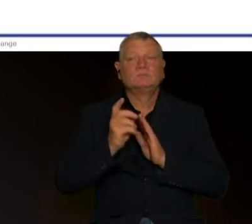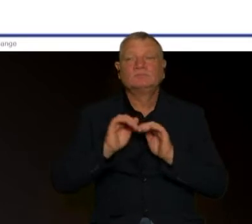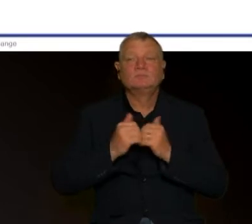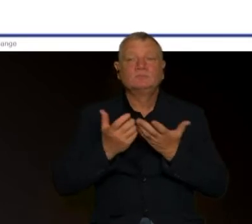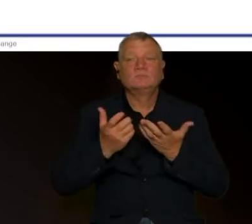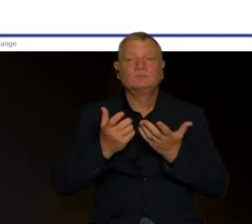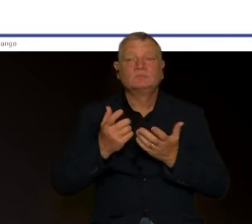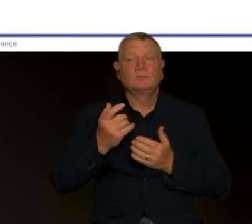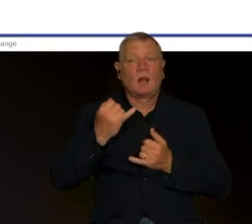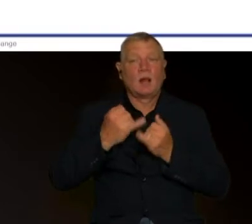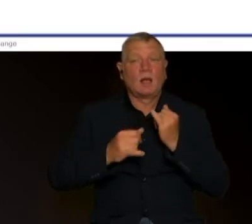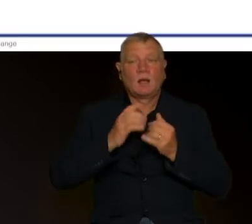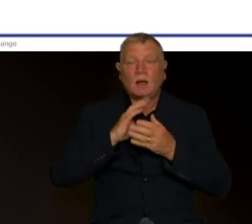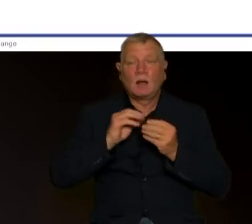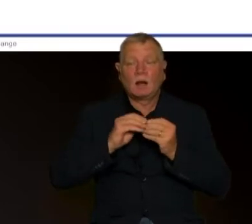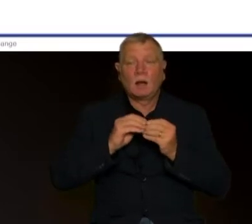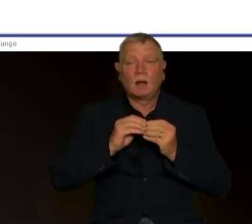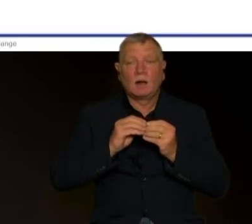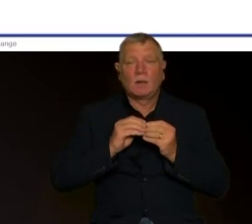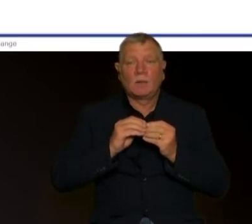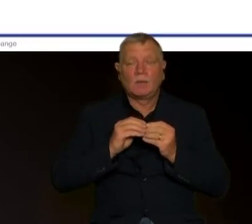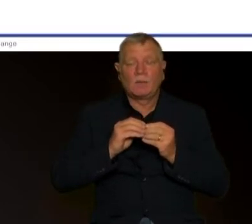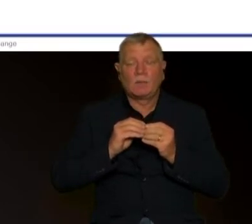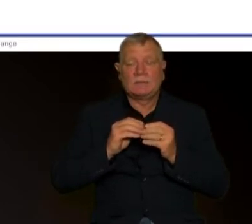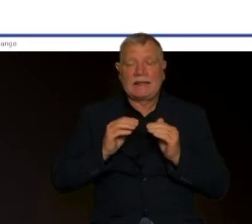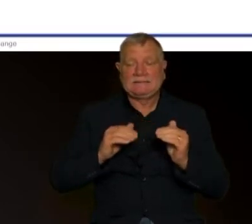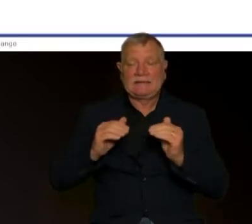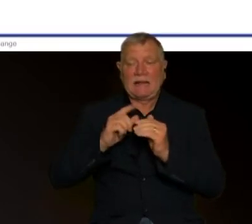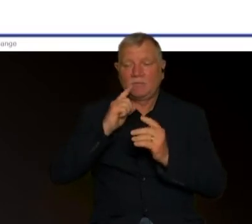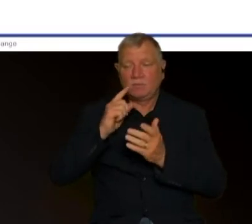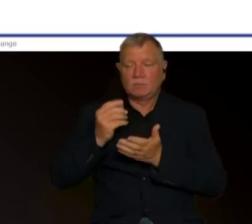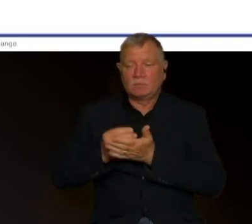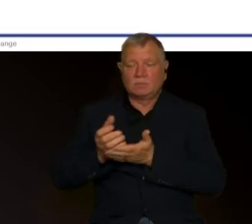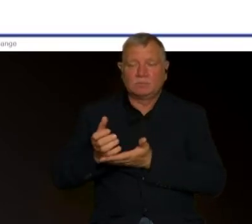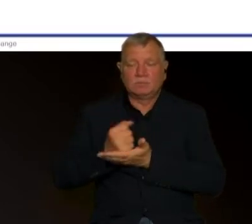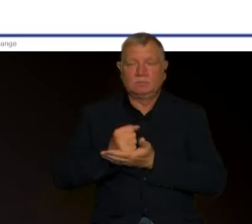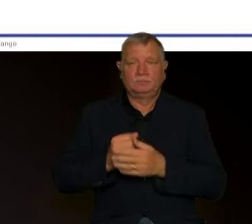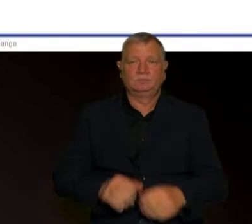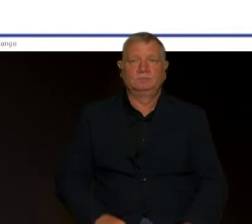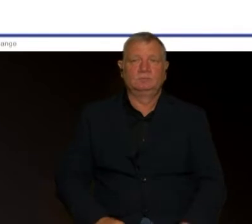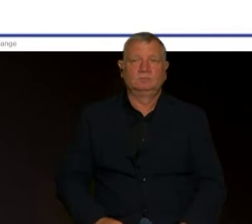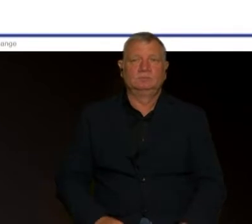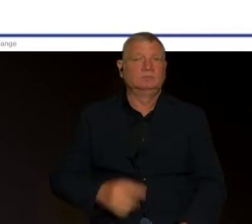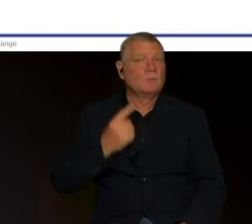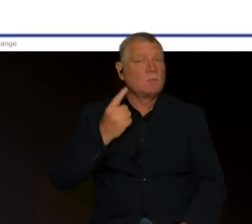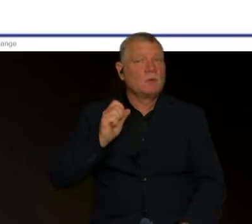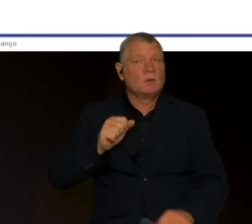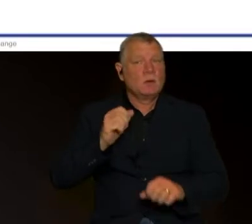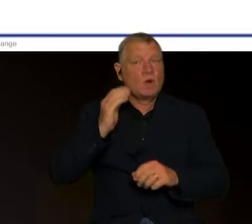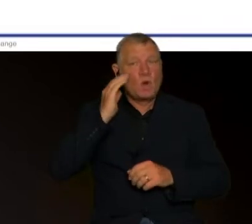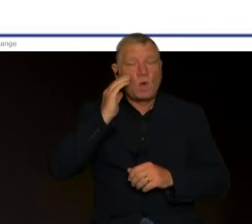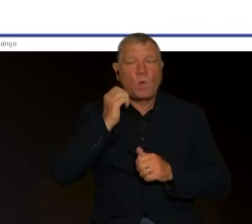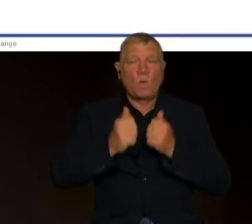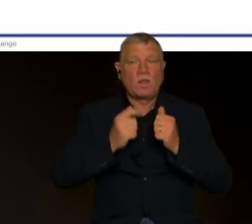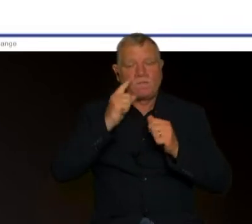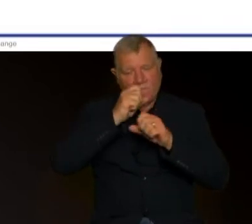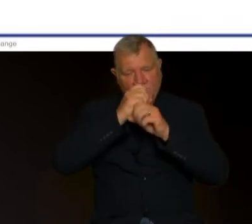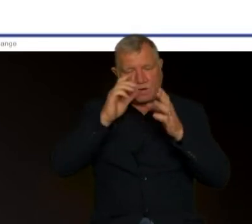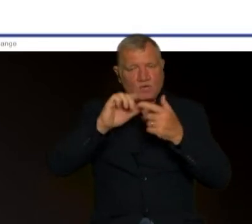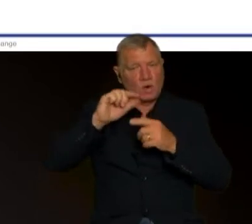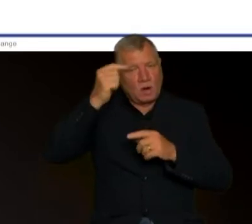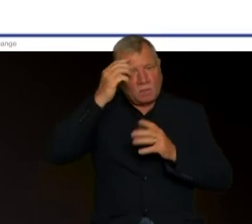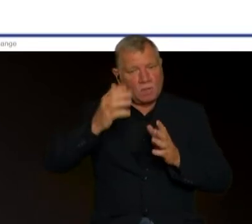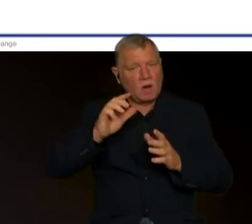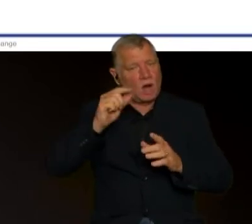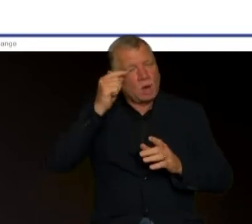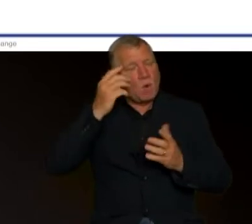we develop? The last thing I'm going to mention, these salary scales. The first thing, we want to know